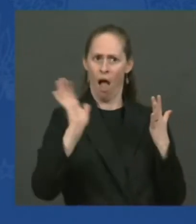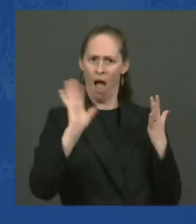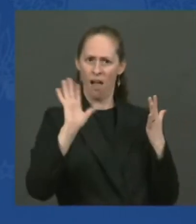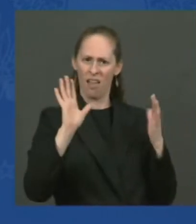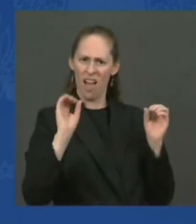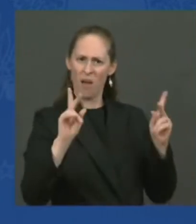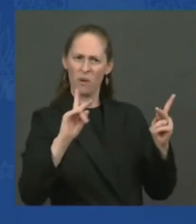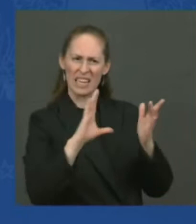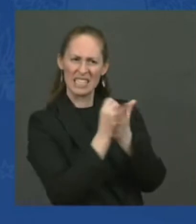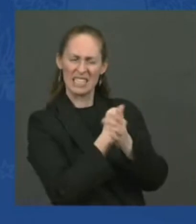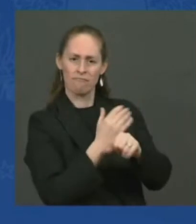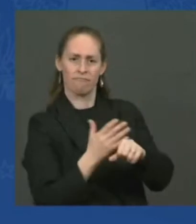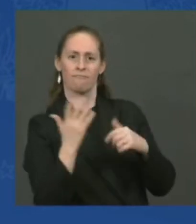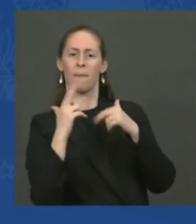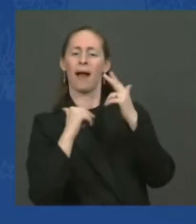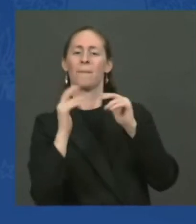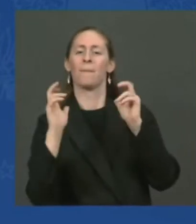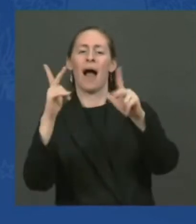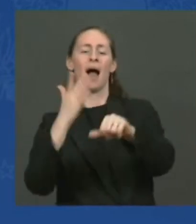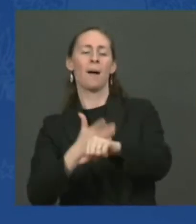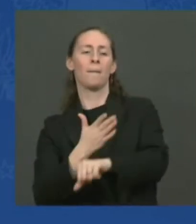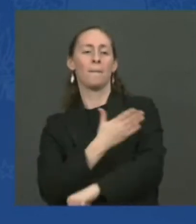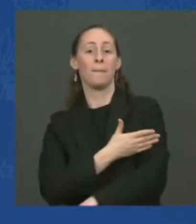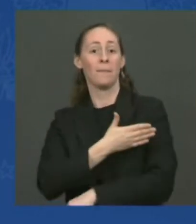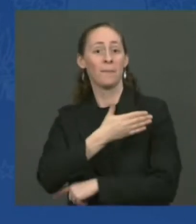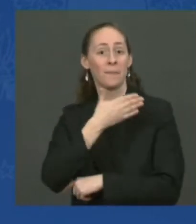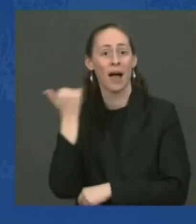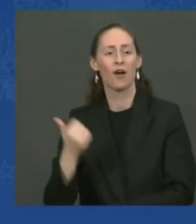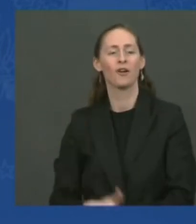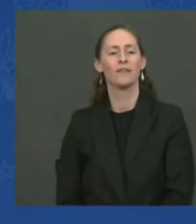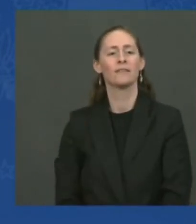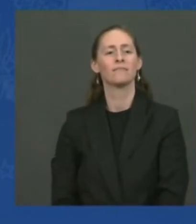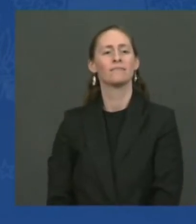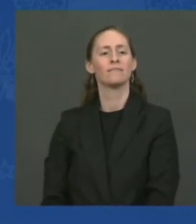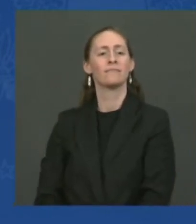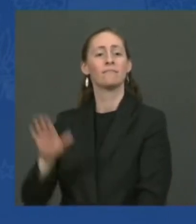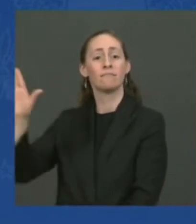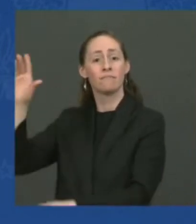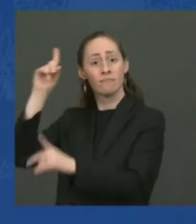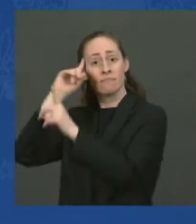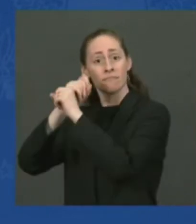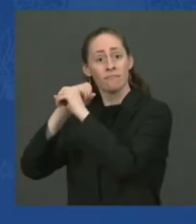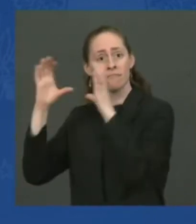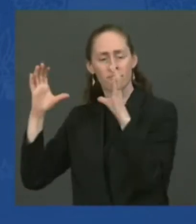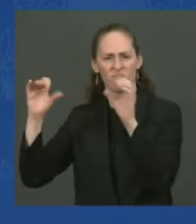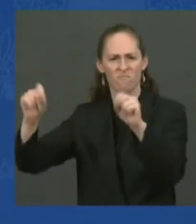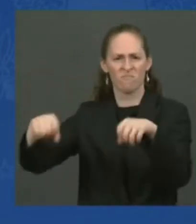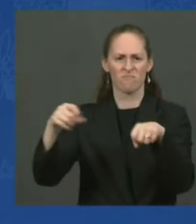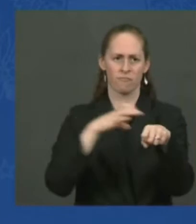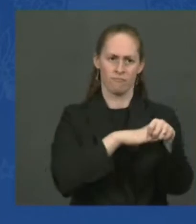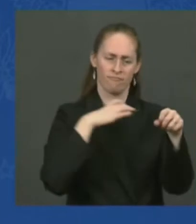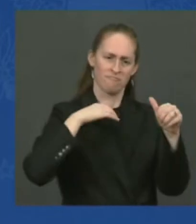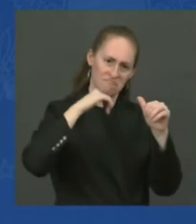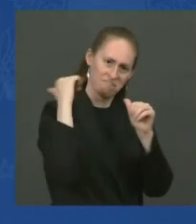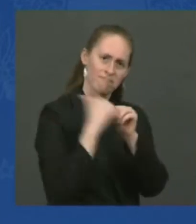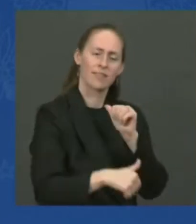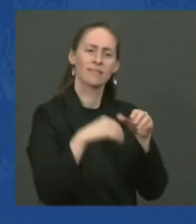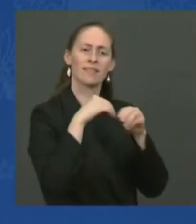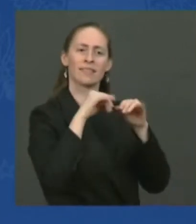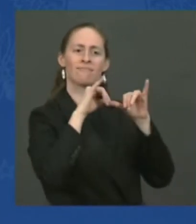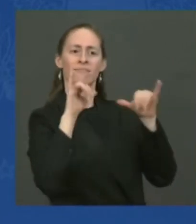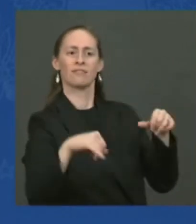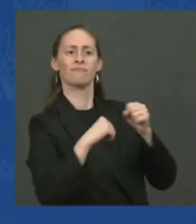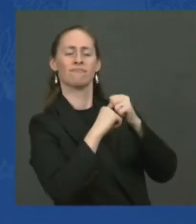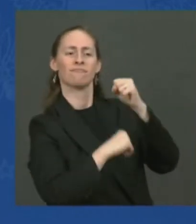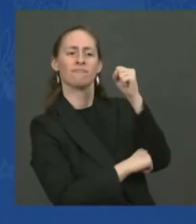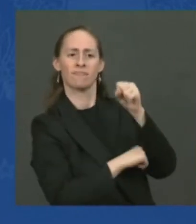better. Following your vision, Congress passed the Infrastructure Investment and Jobs Act, an historic step to rebuild